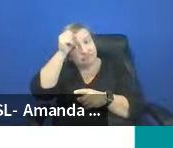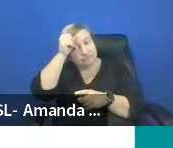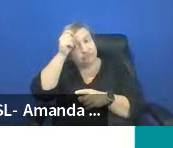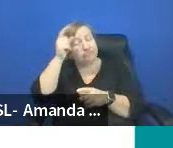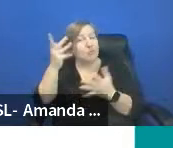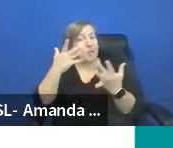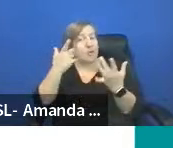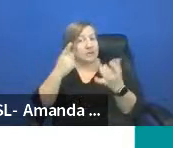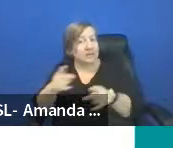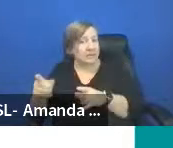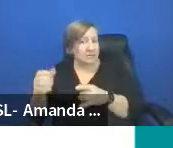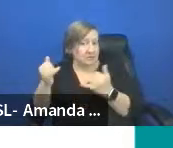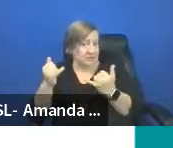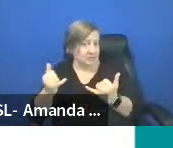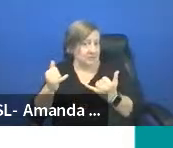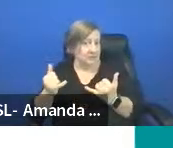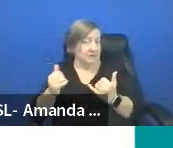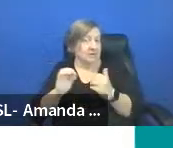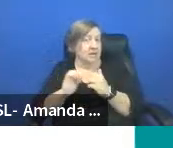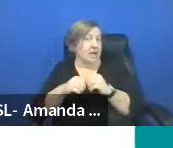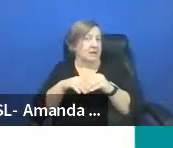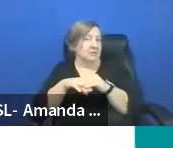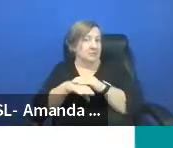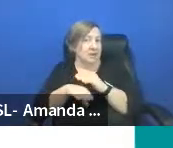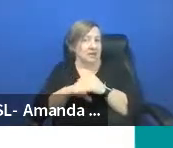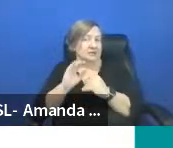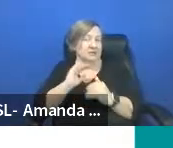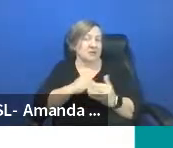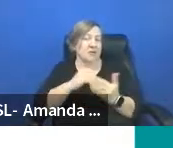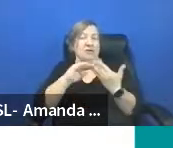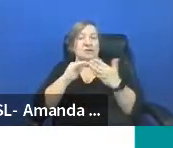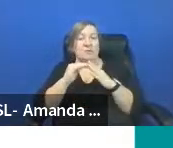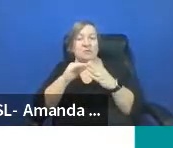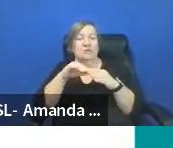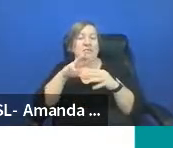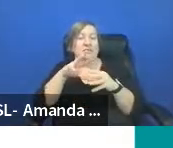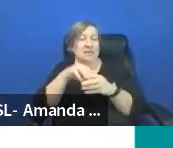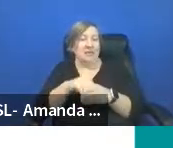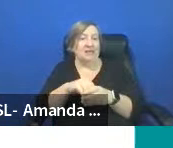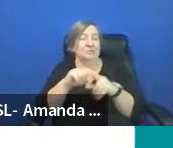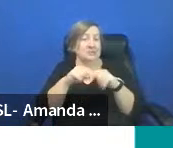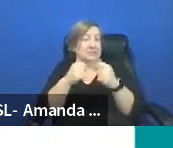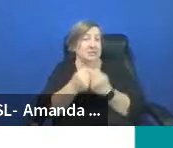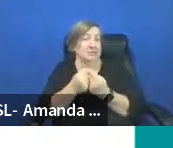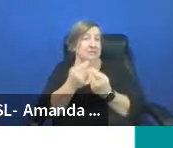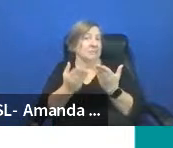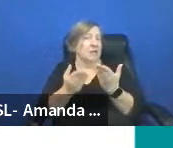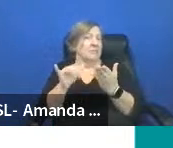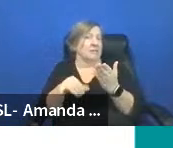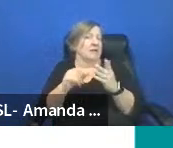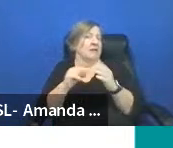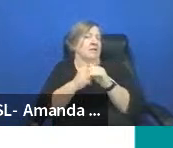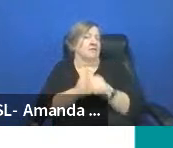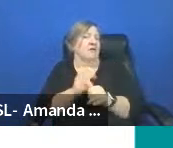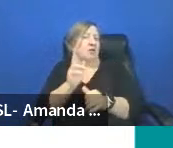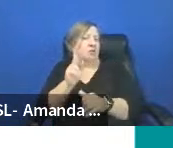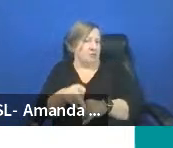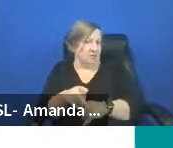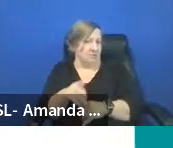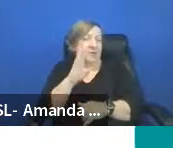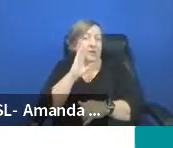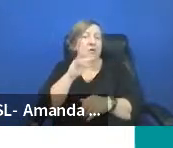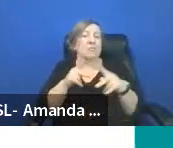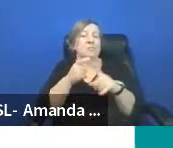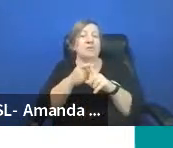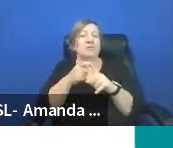what's happening right now and how to access our community engagement team. So it might be a follow-up, because I know that we did have folks from